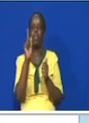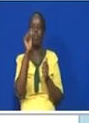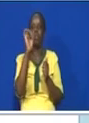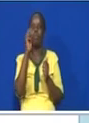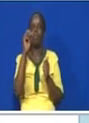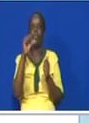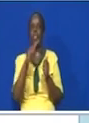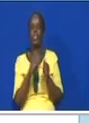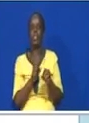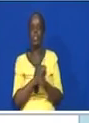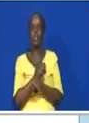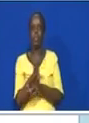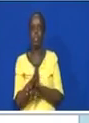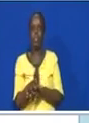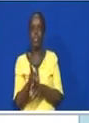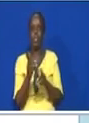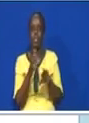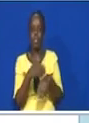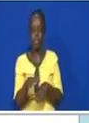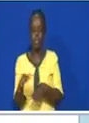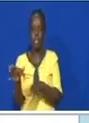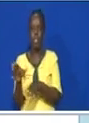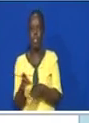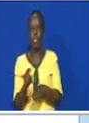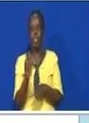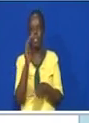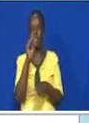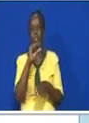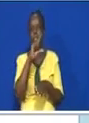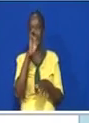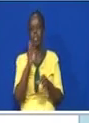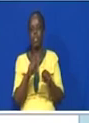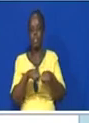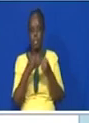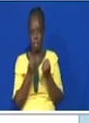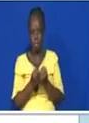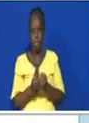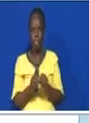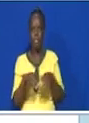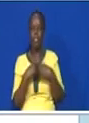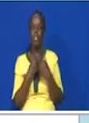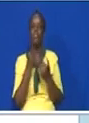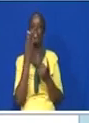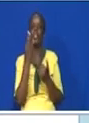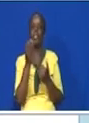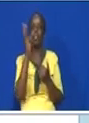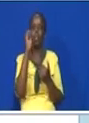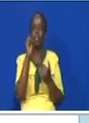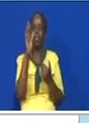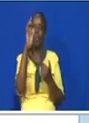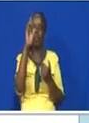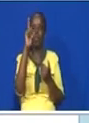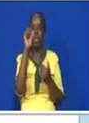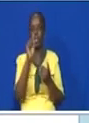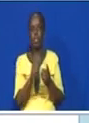faulting influences drainage systems. And that also will give us 3 marks. So